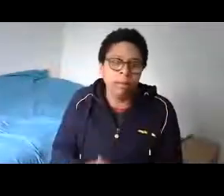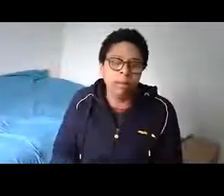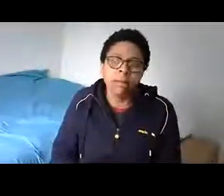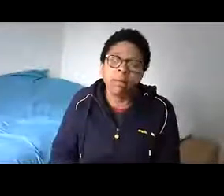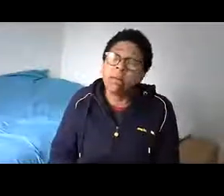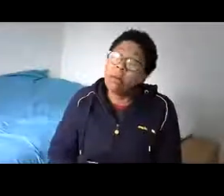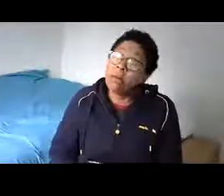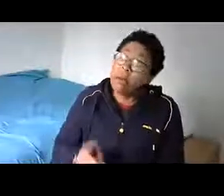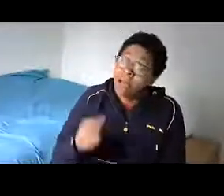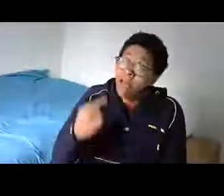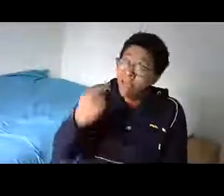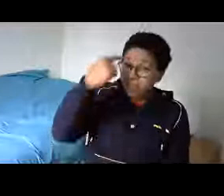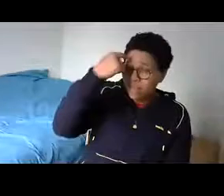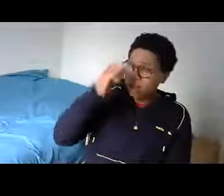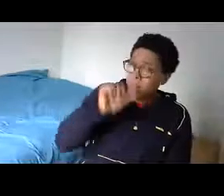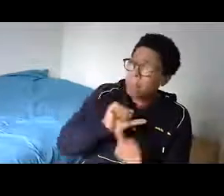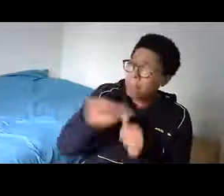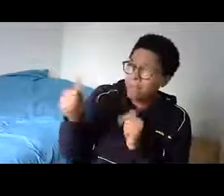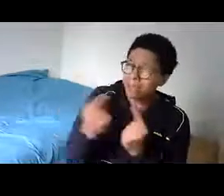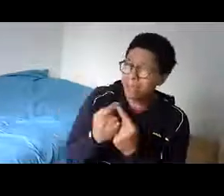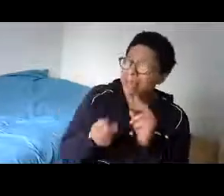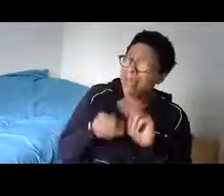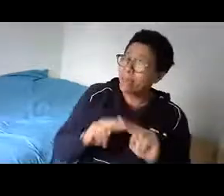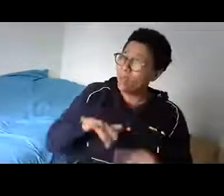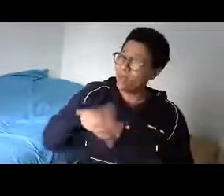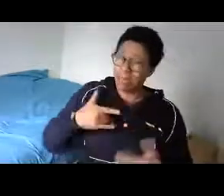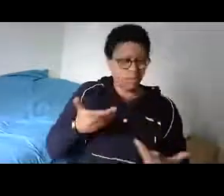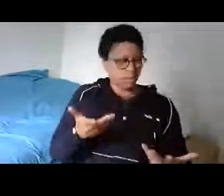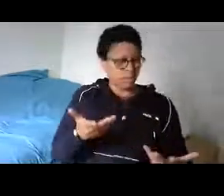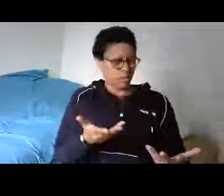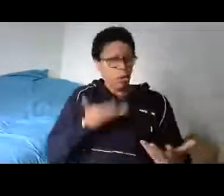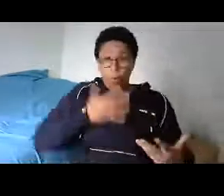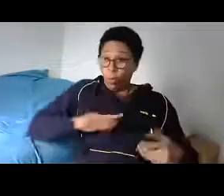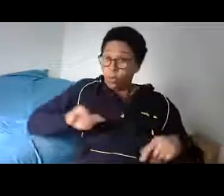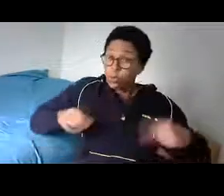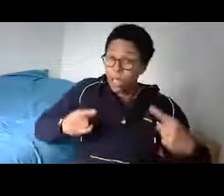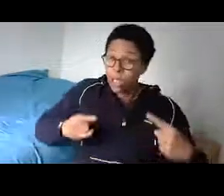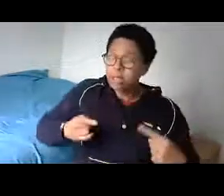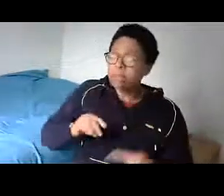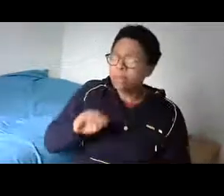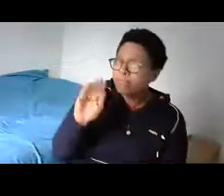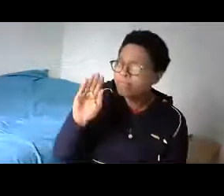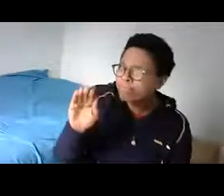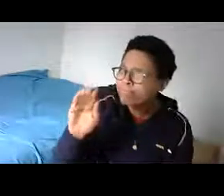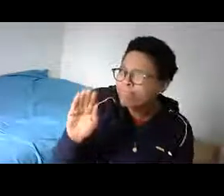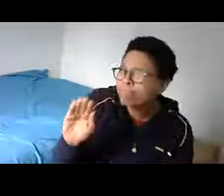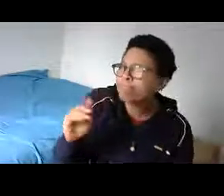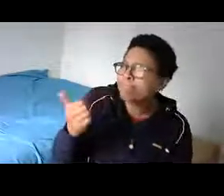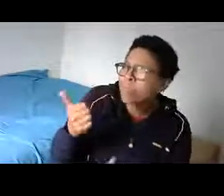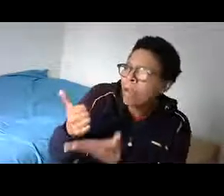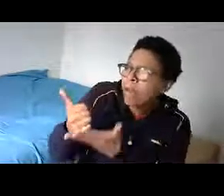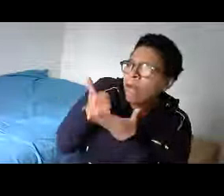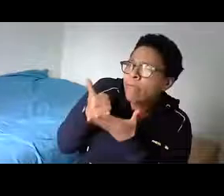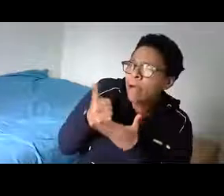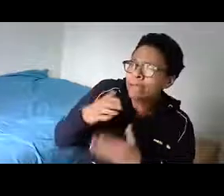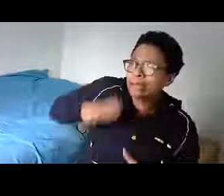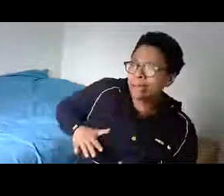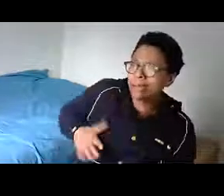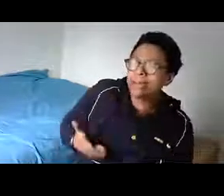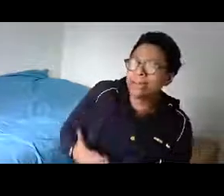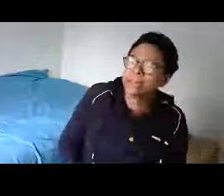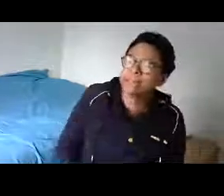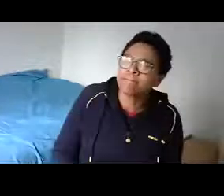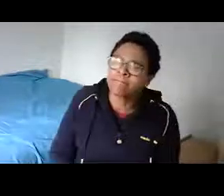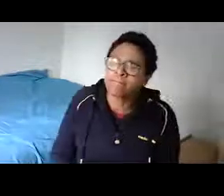idea is to get advice. What's important to know is that